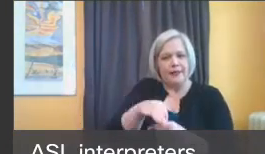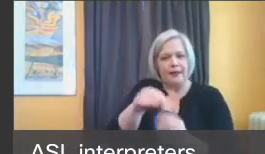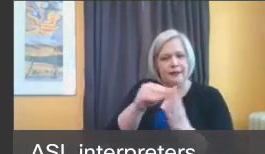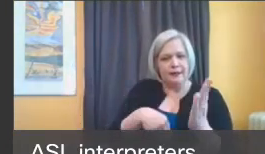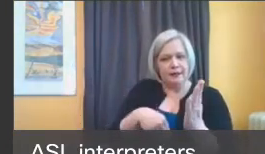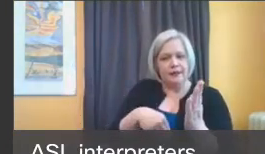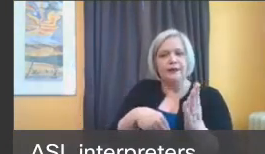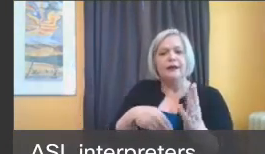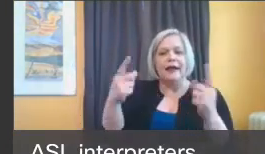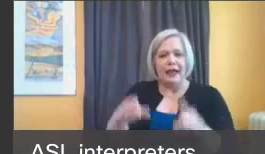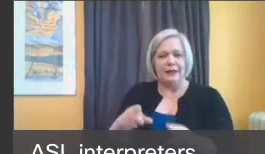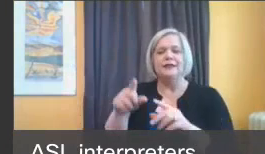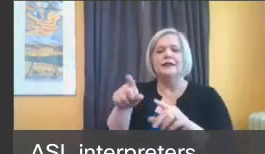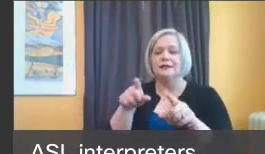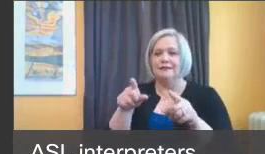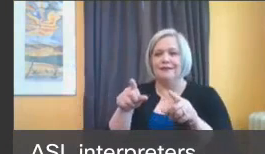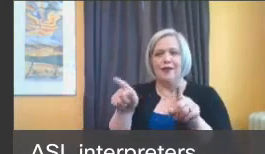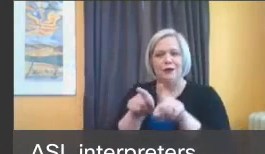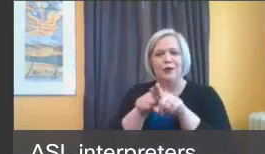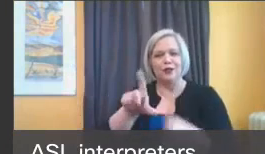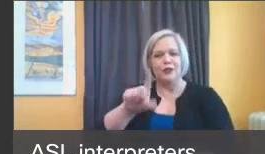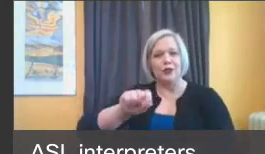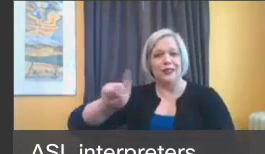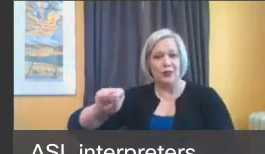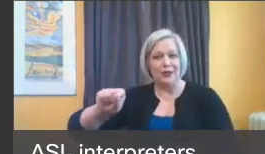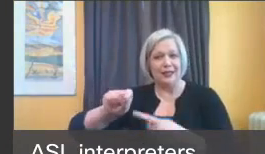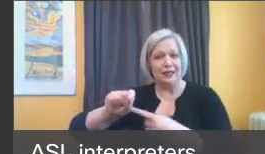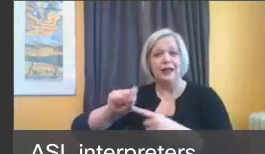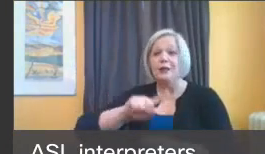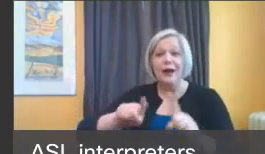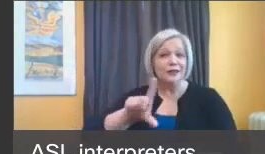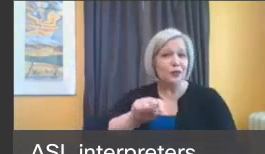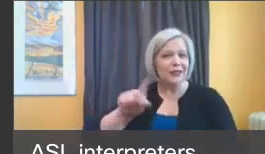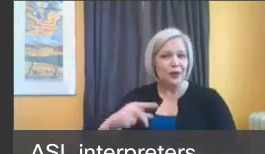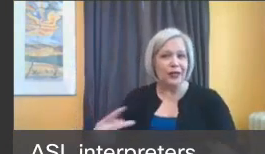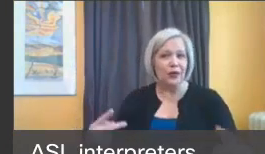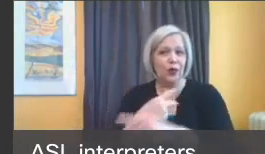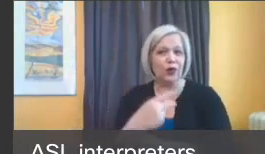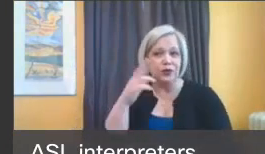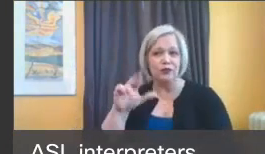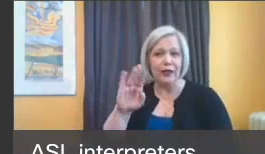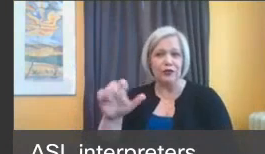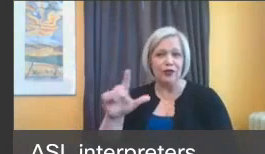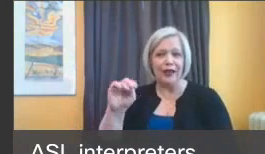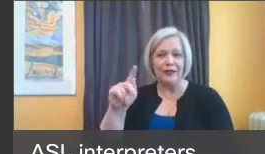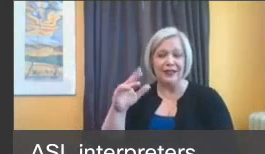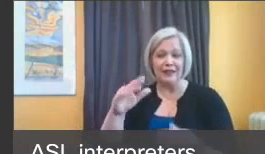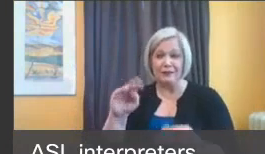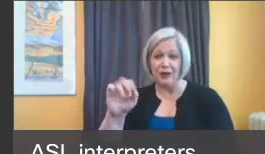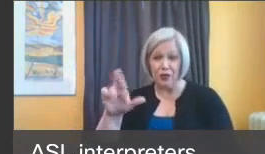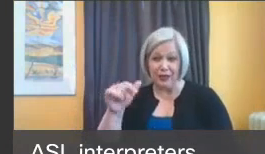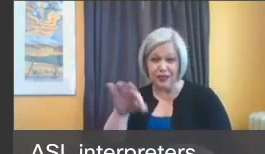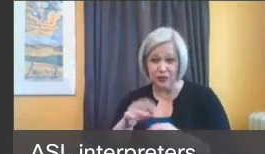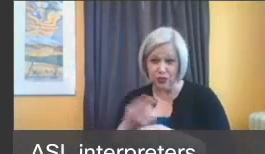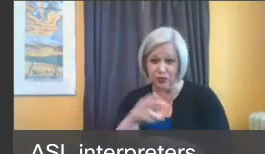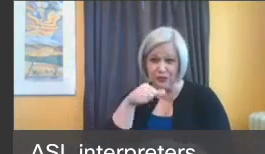mail usage in the state in 2020. But 2020 was particularly notable because racial and ethnic minorities in Florida who voted by mail